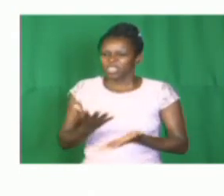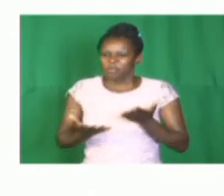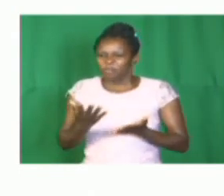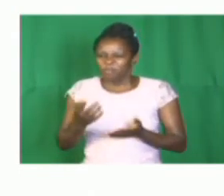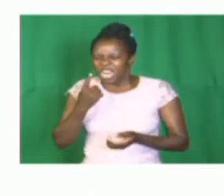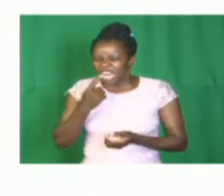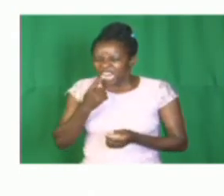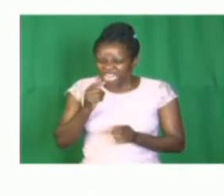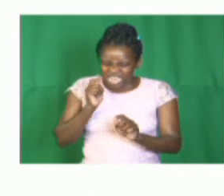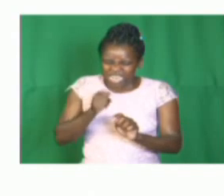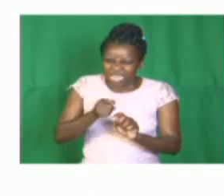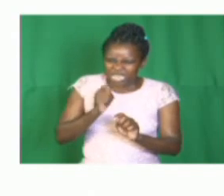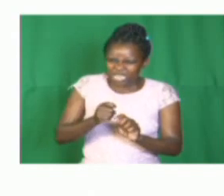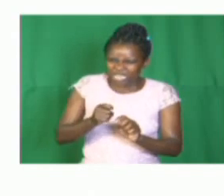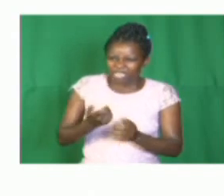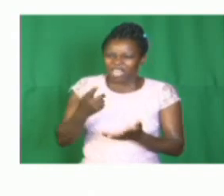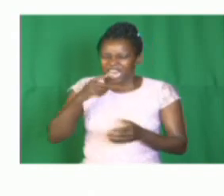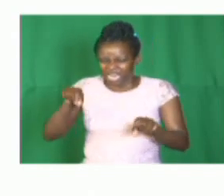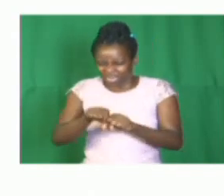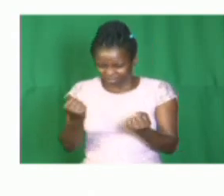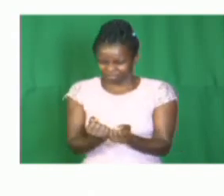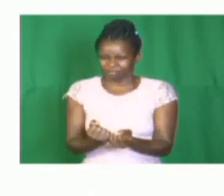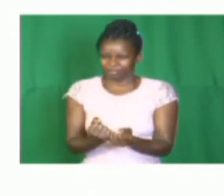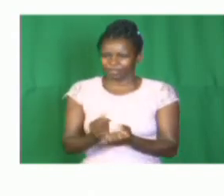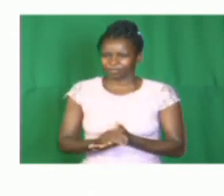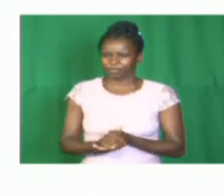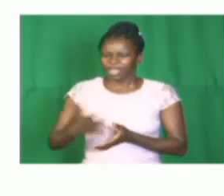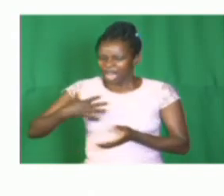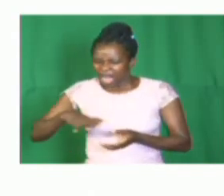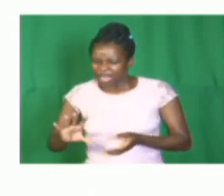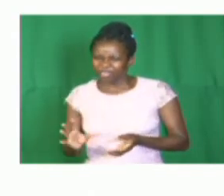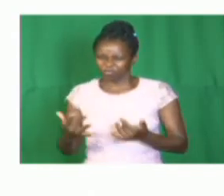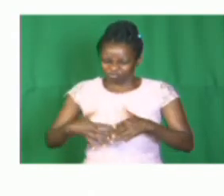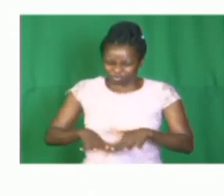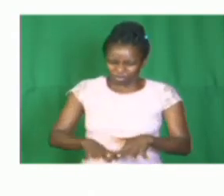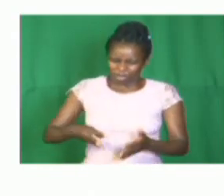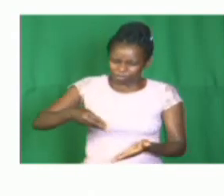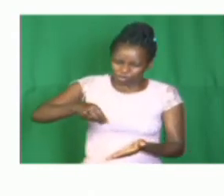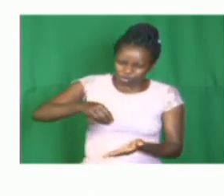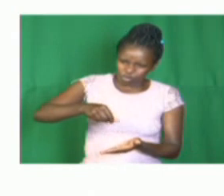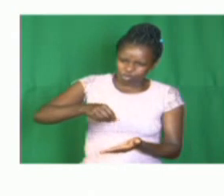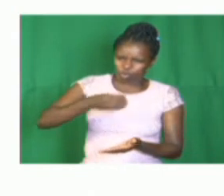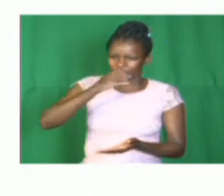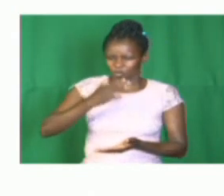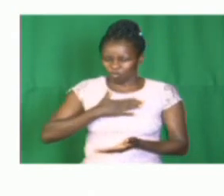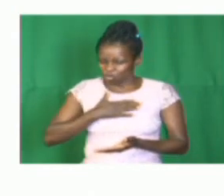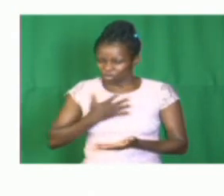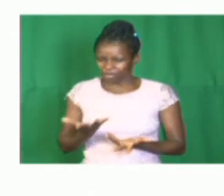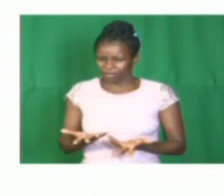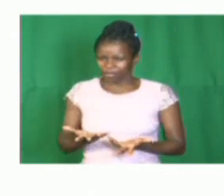iron filings and stones. Another mixture could be that of sugar and